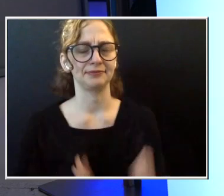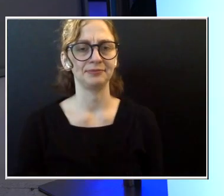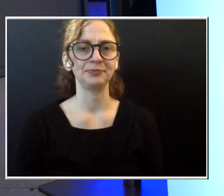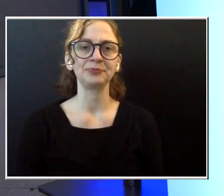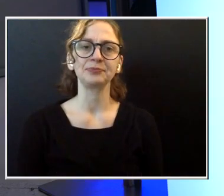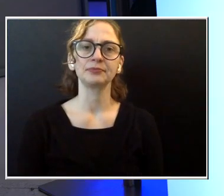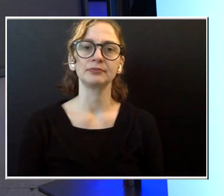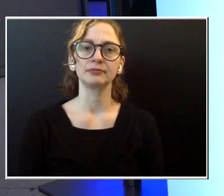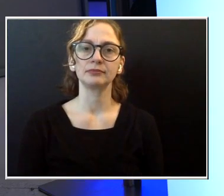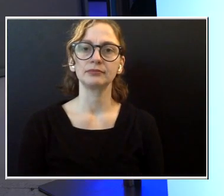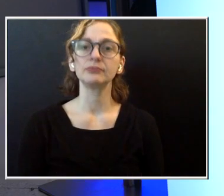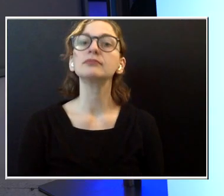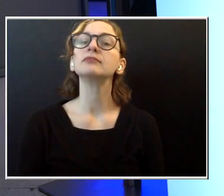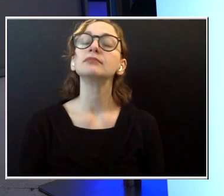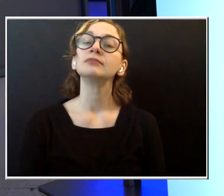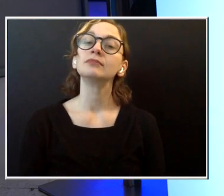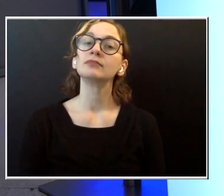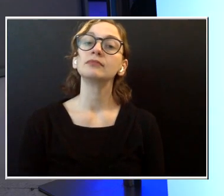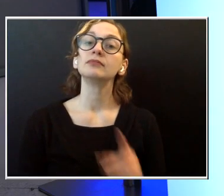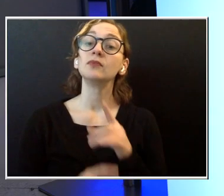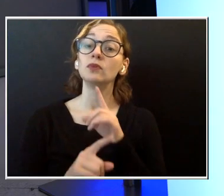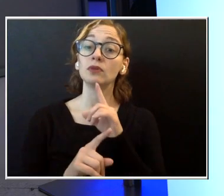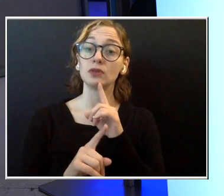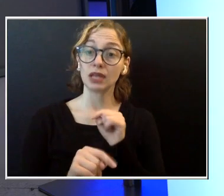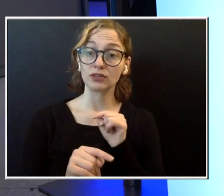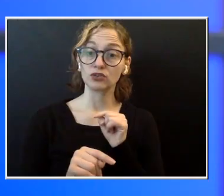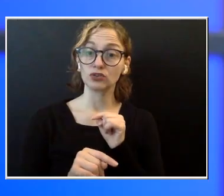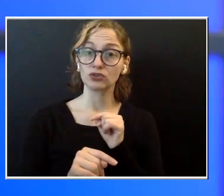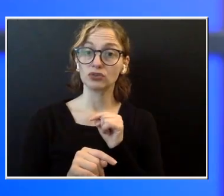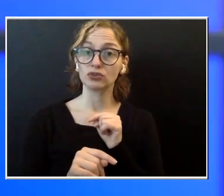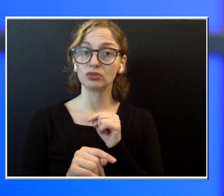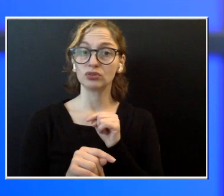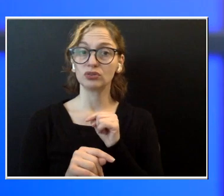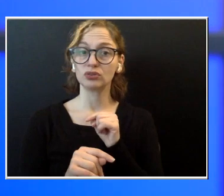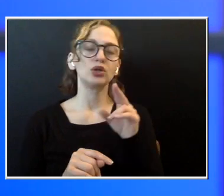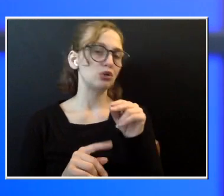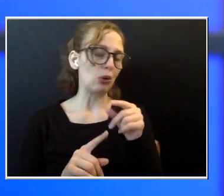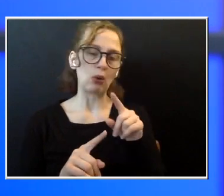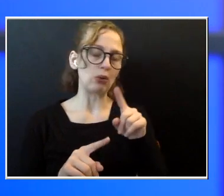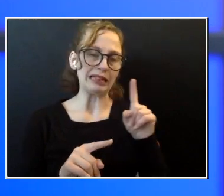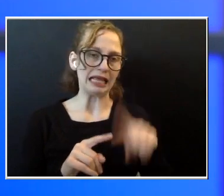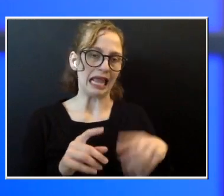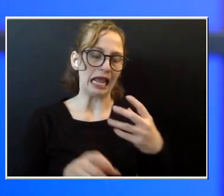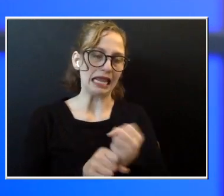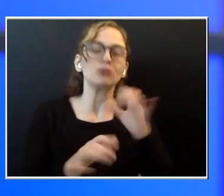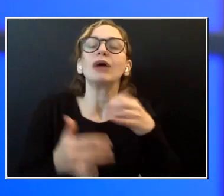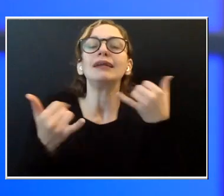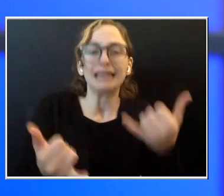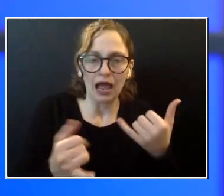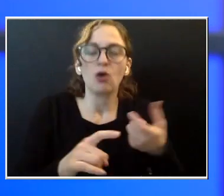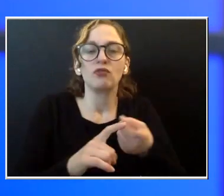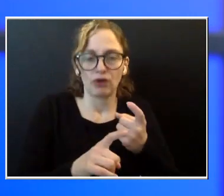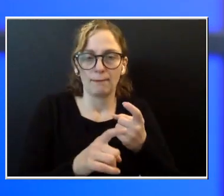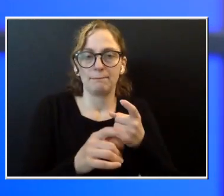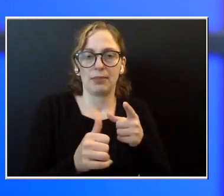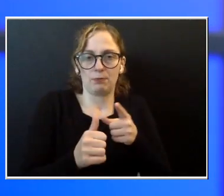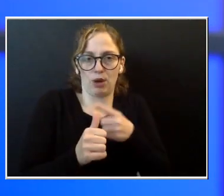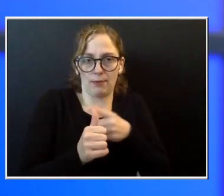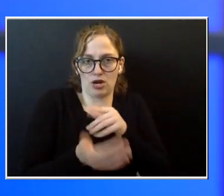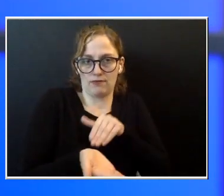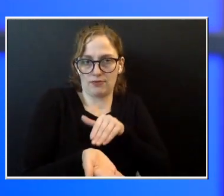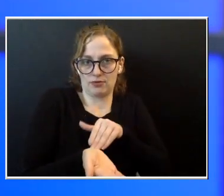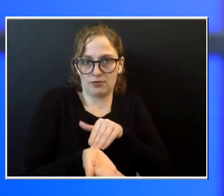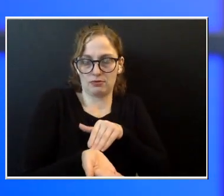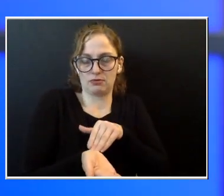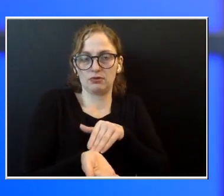So the answer to that is no, they can't get it at a primary care physician right now. We're rolling out several